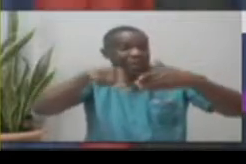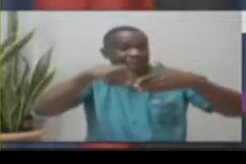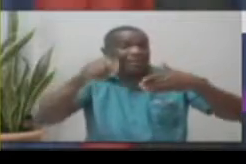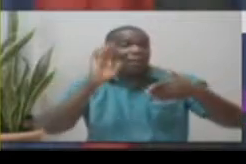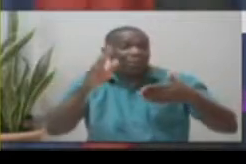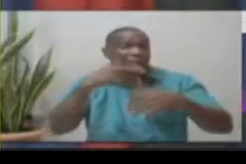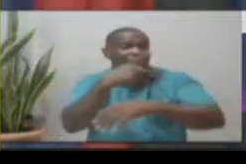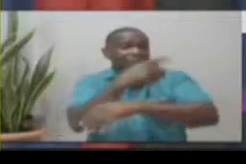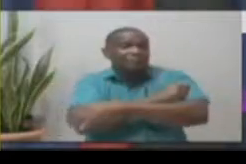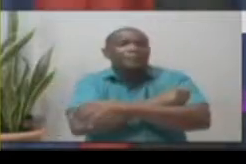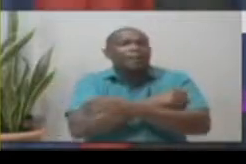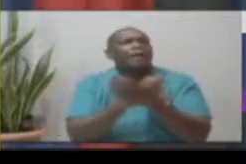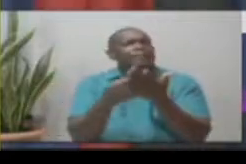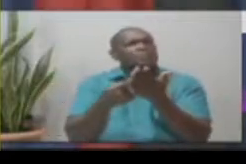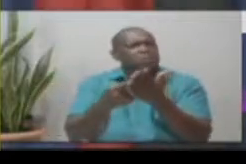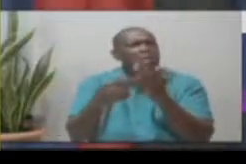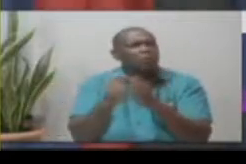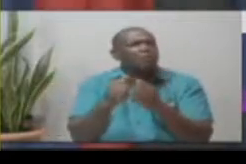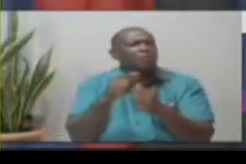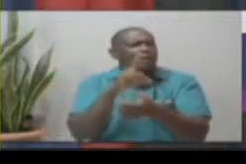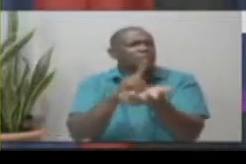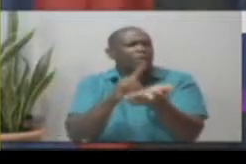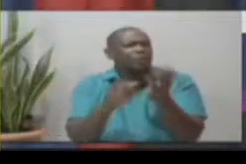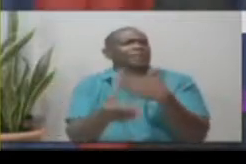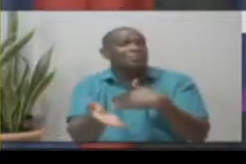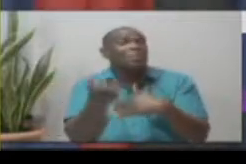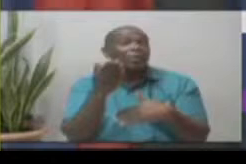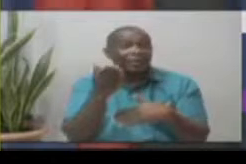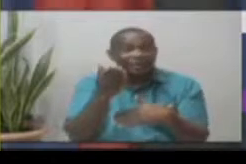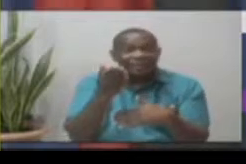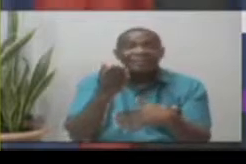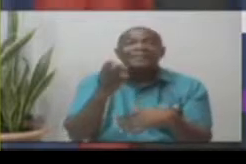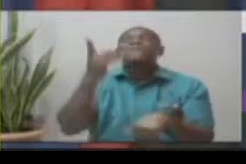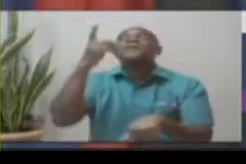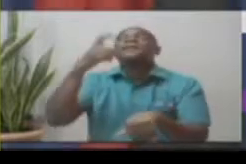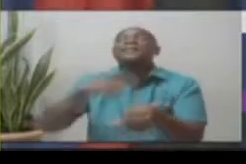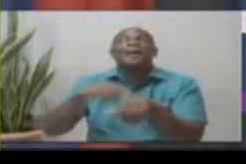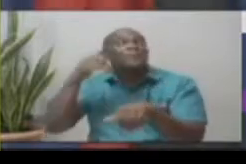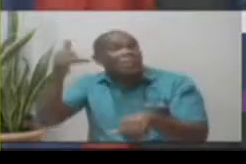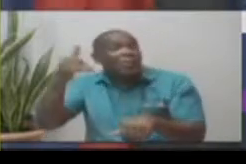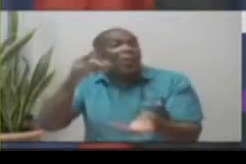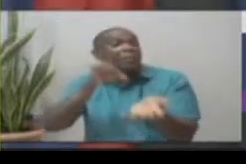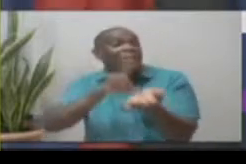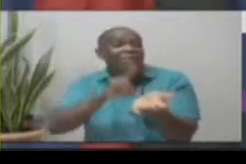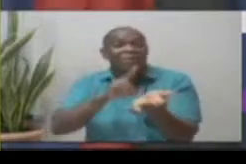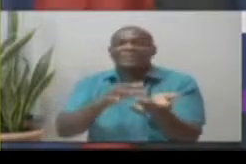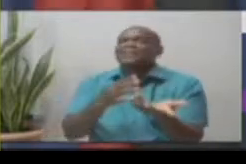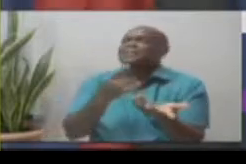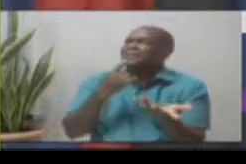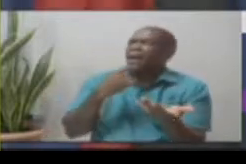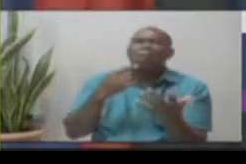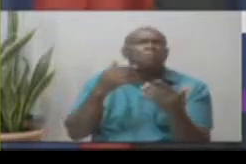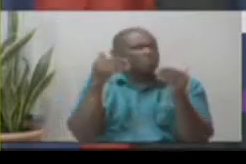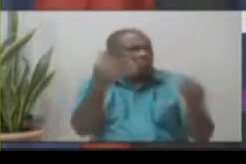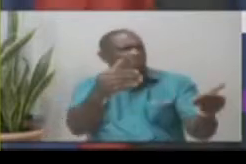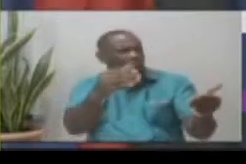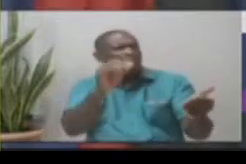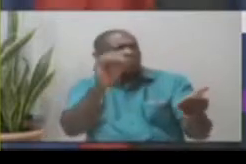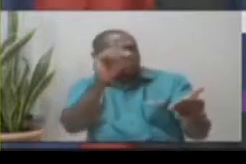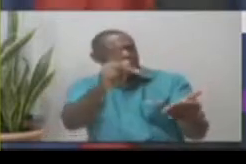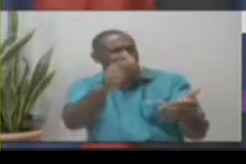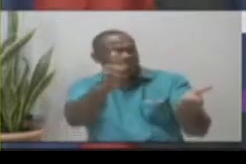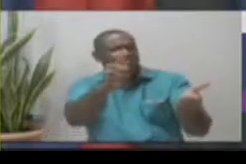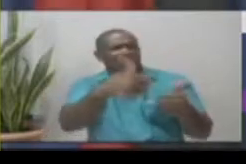doctor this morning, but that is the first time I've called my doctor and didn't get him. I hope I can get him during the